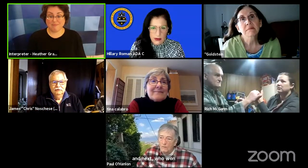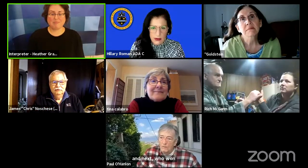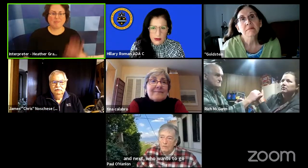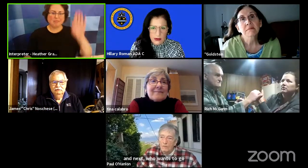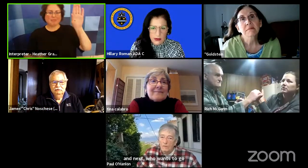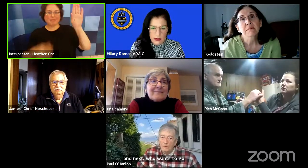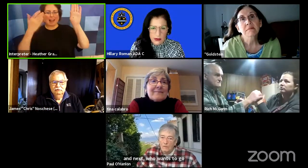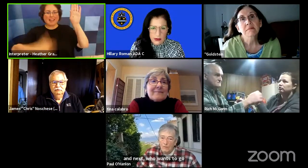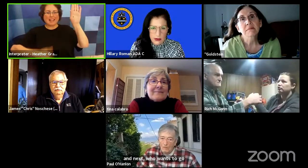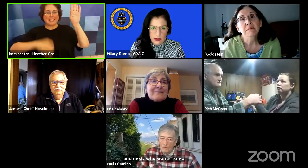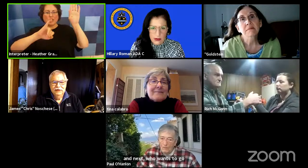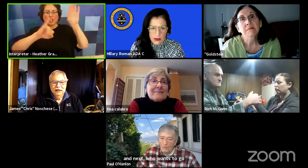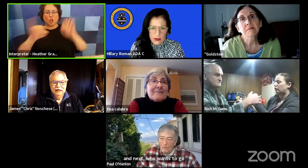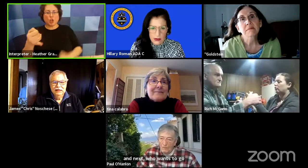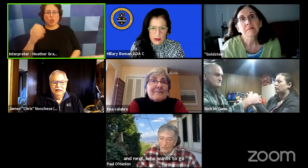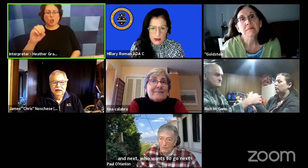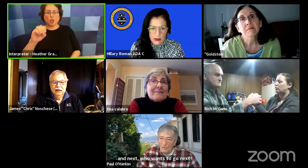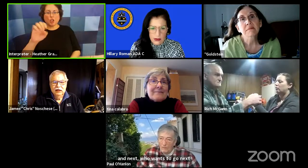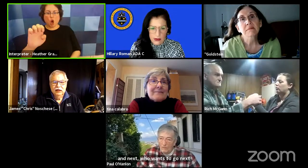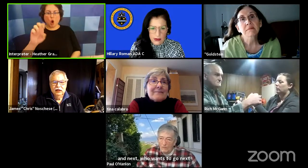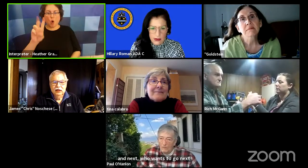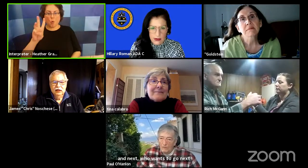Joe Wasserman, task force member.